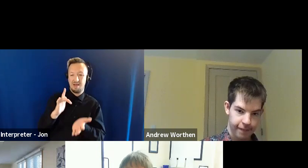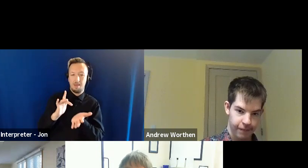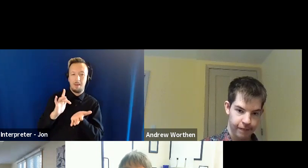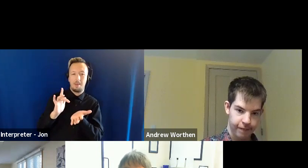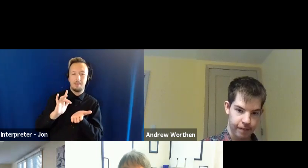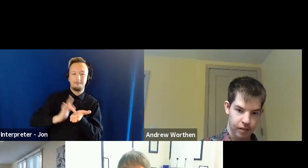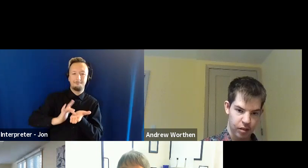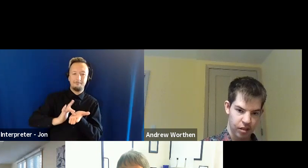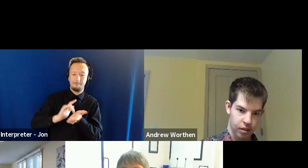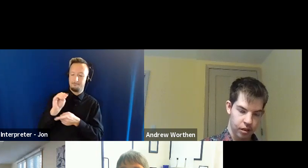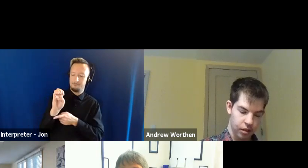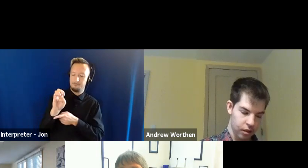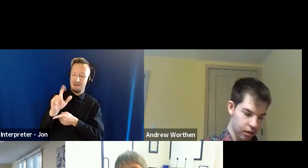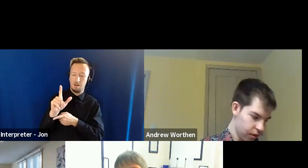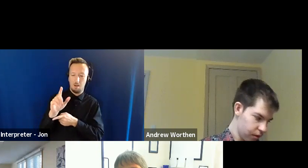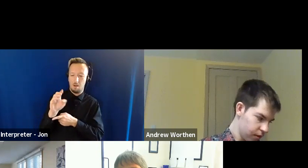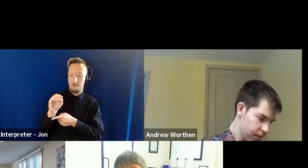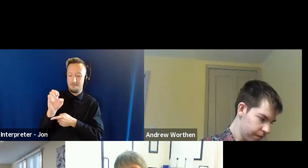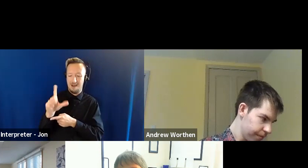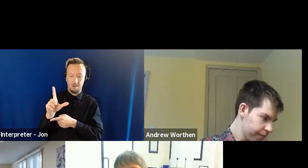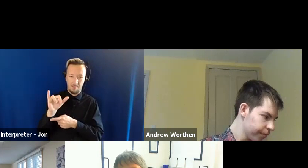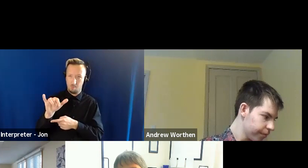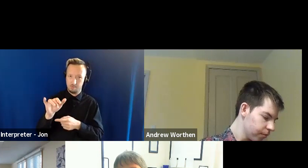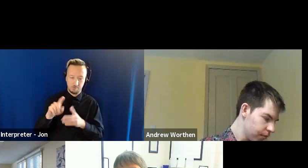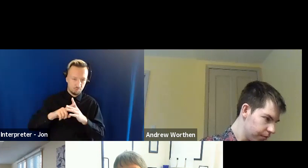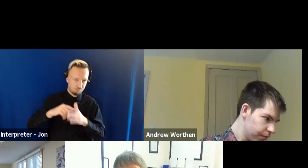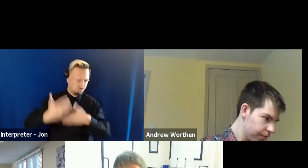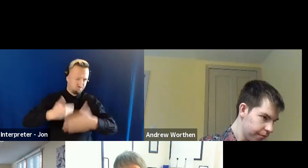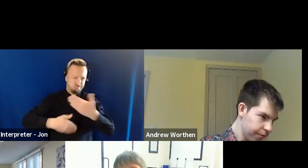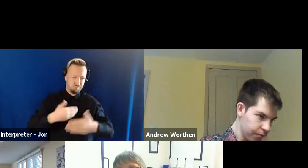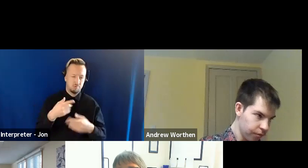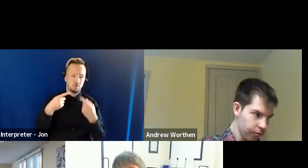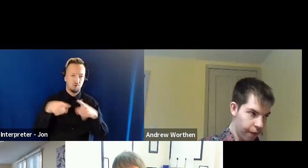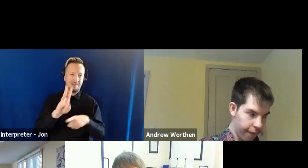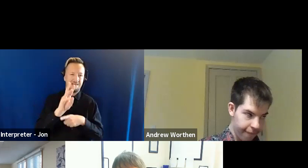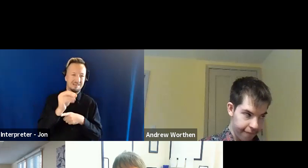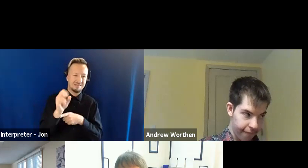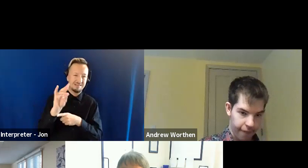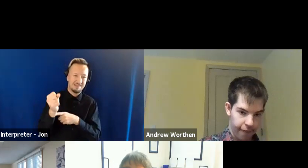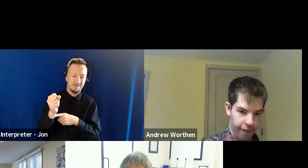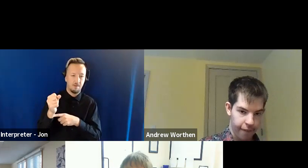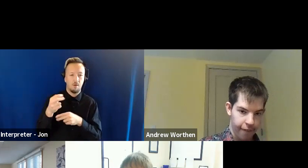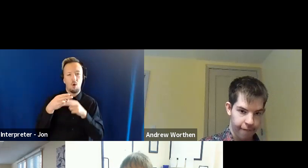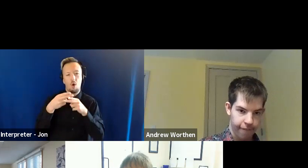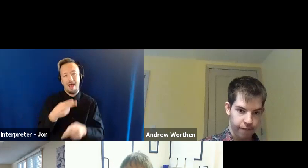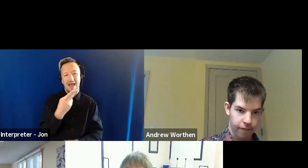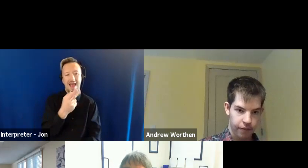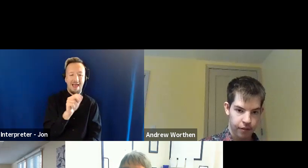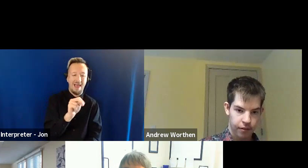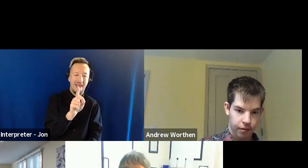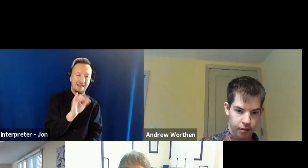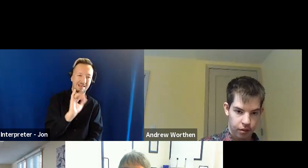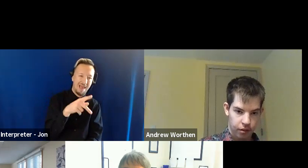bloom in the 60s, 70s, and 80s. We called the handicap